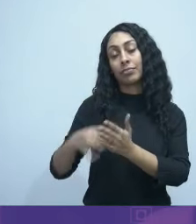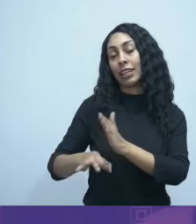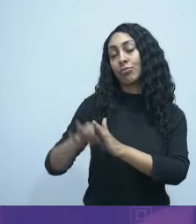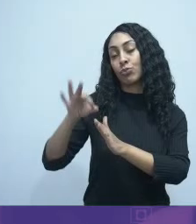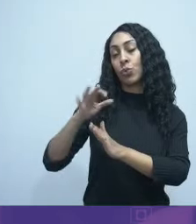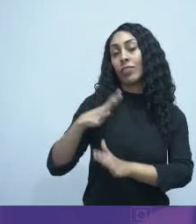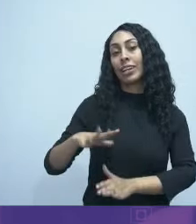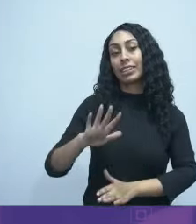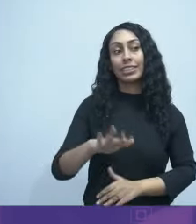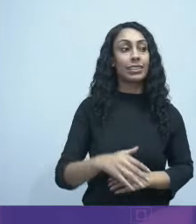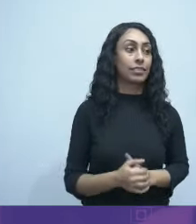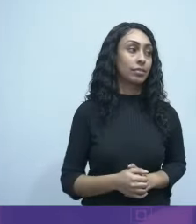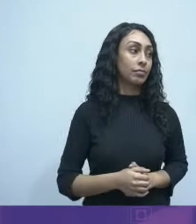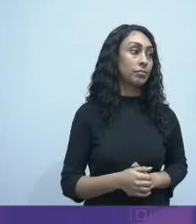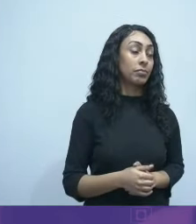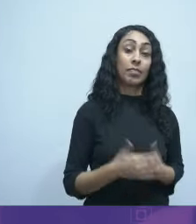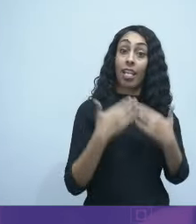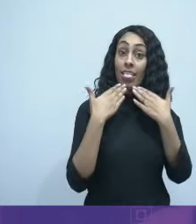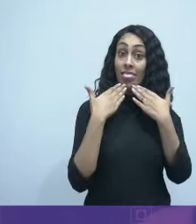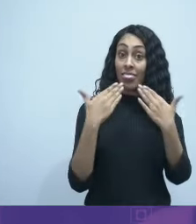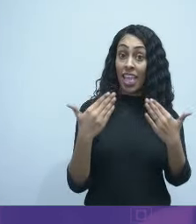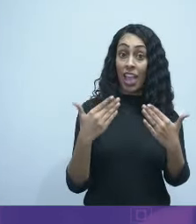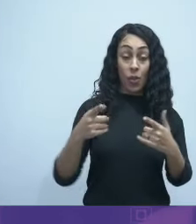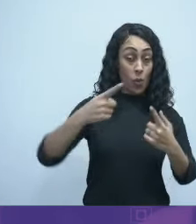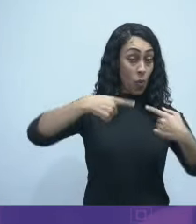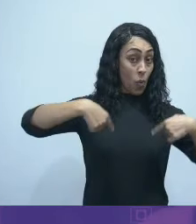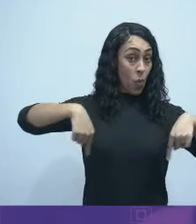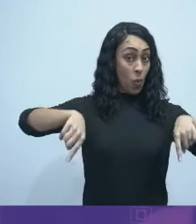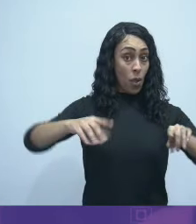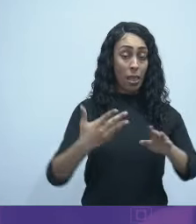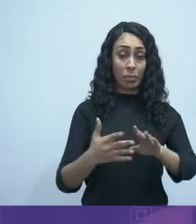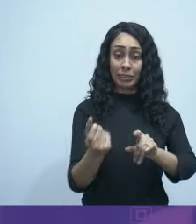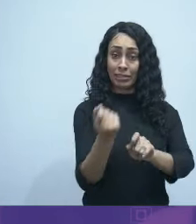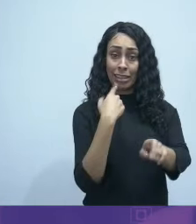Nick. Well, thanks to all of you who sent us